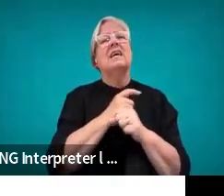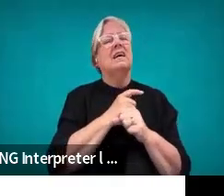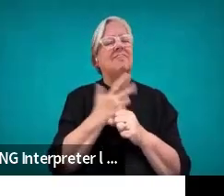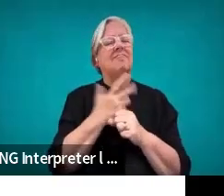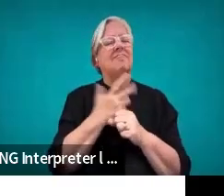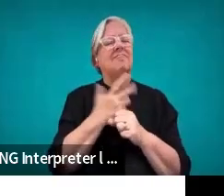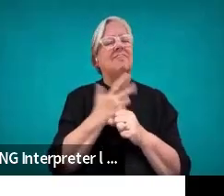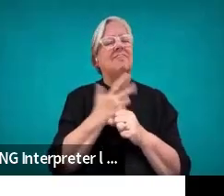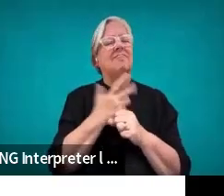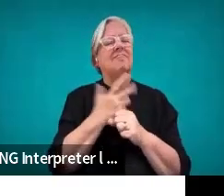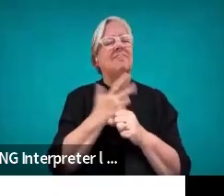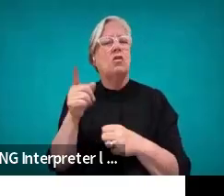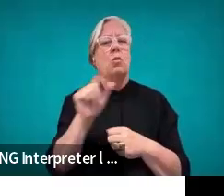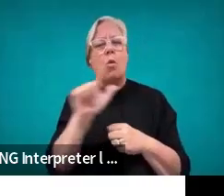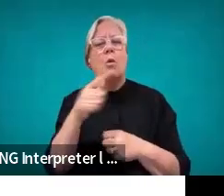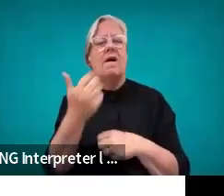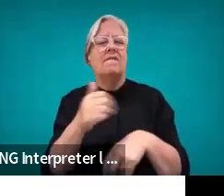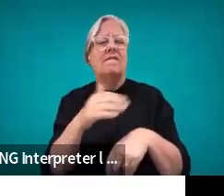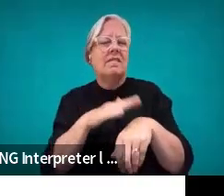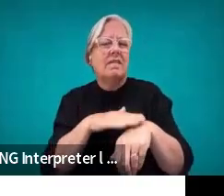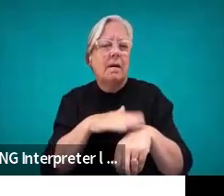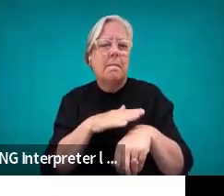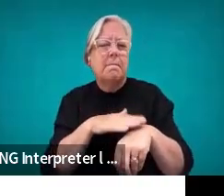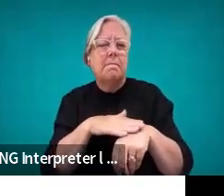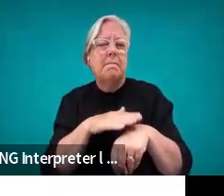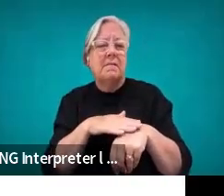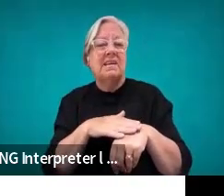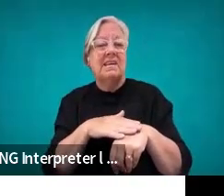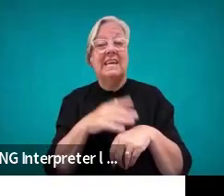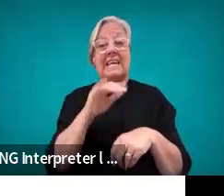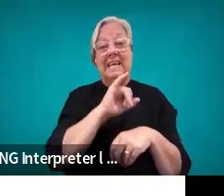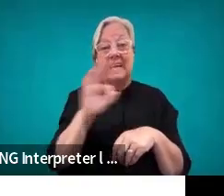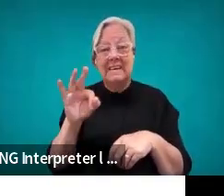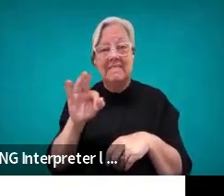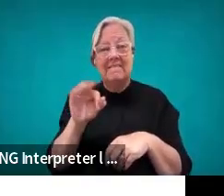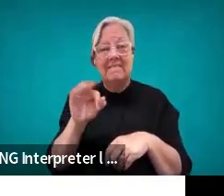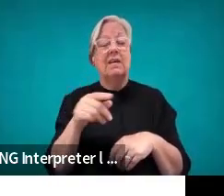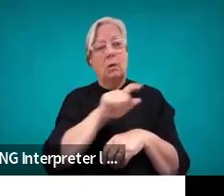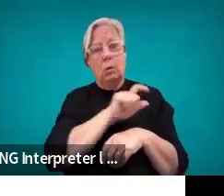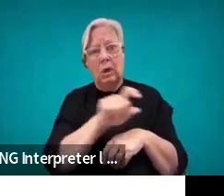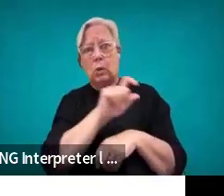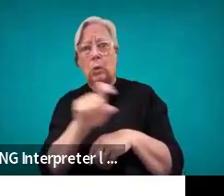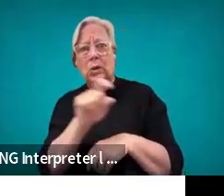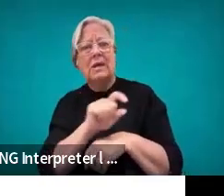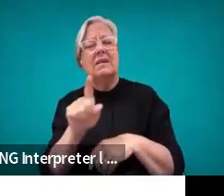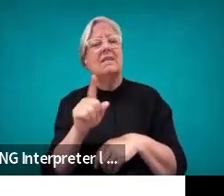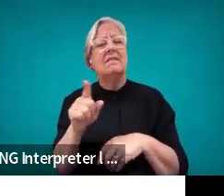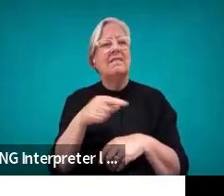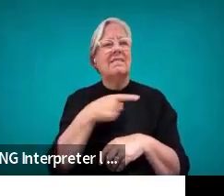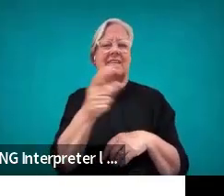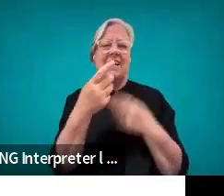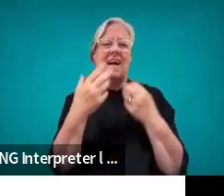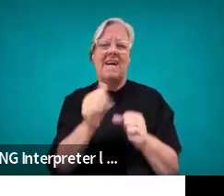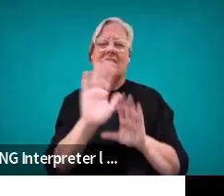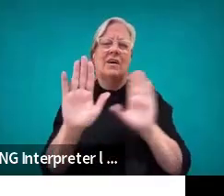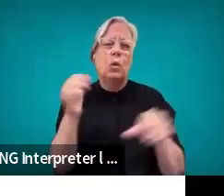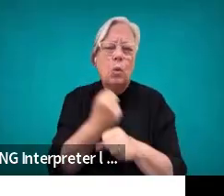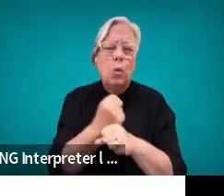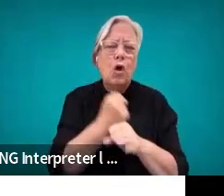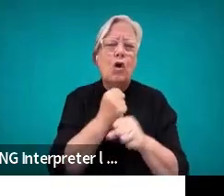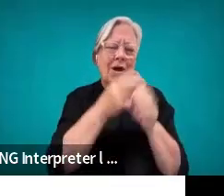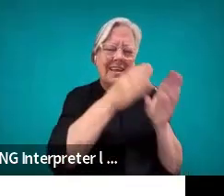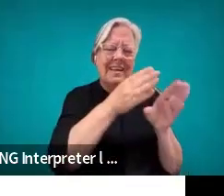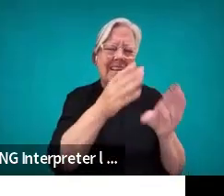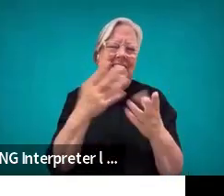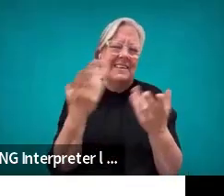time to be able to do it if we did it every week. Civil society organizations have day jobs, and we can't just take them away from their